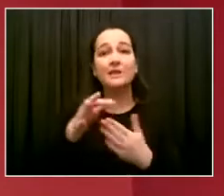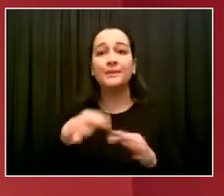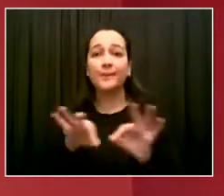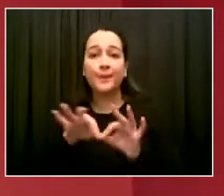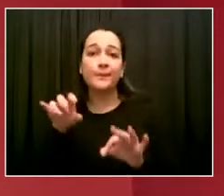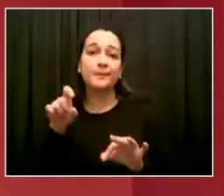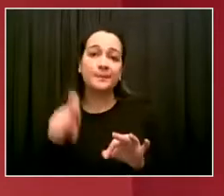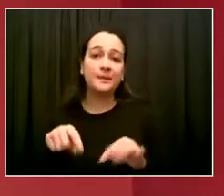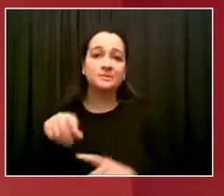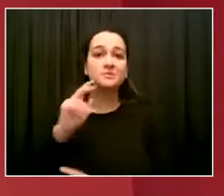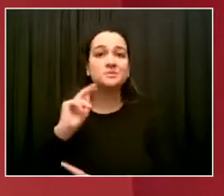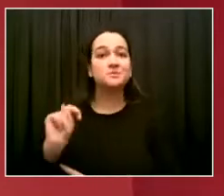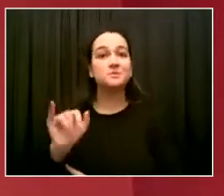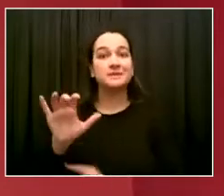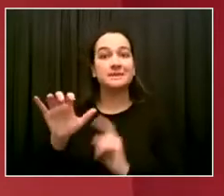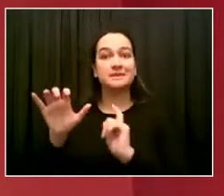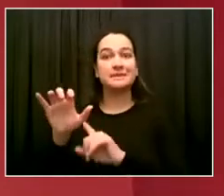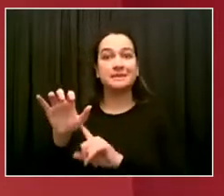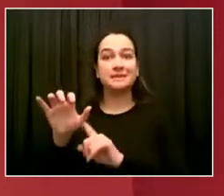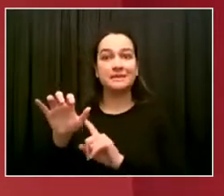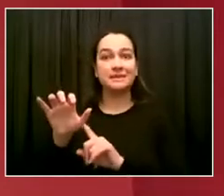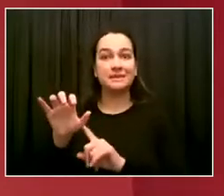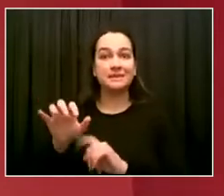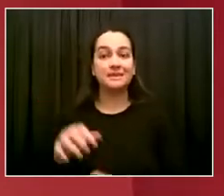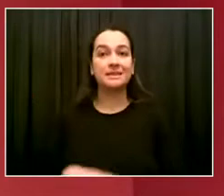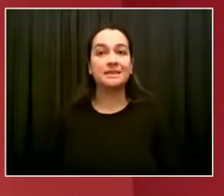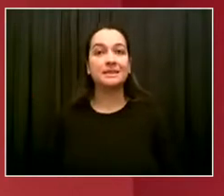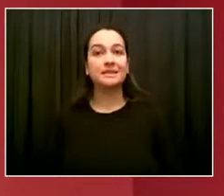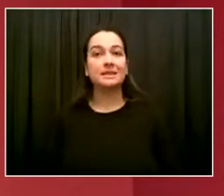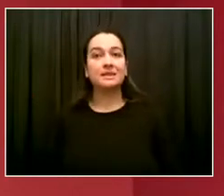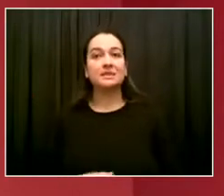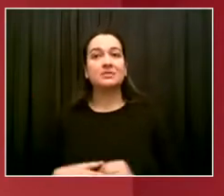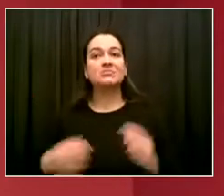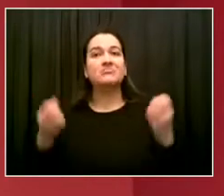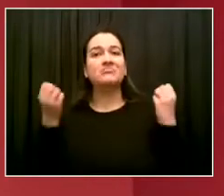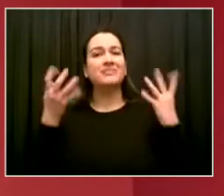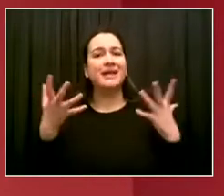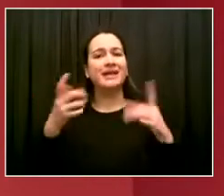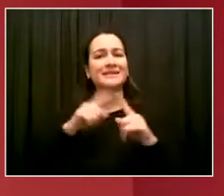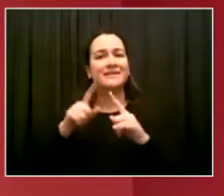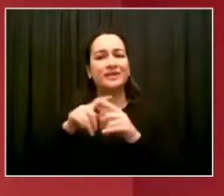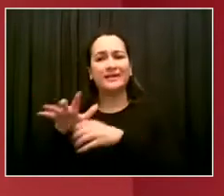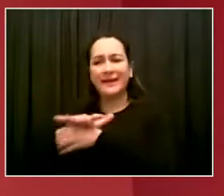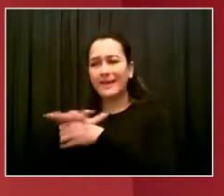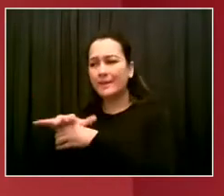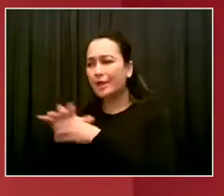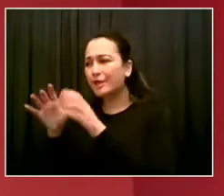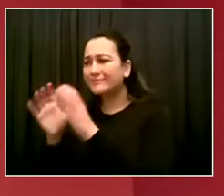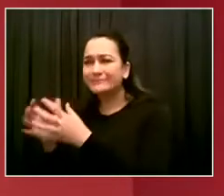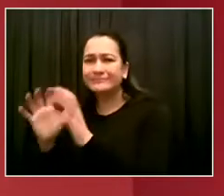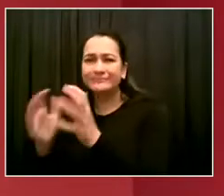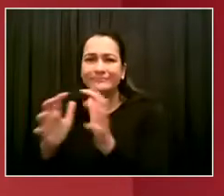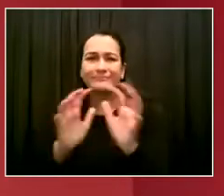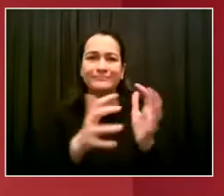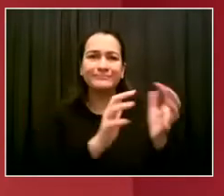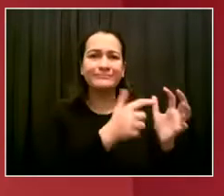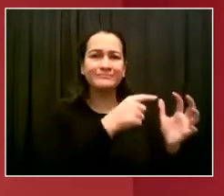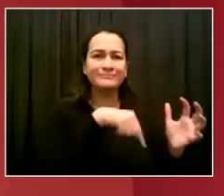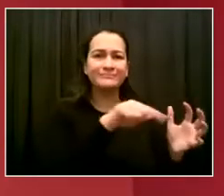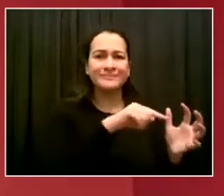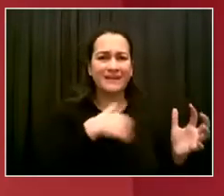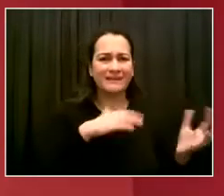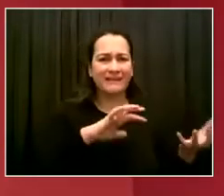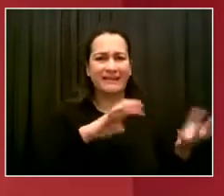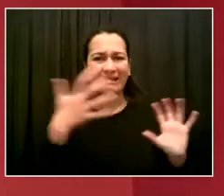of our communities were devastated. We were living in uncertain times, and many of us understood that life would look